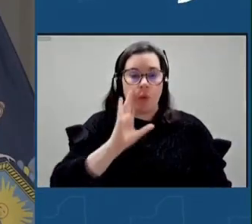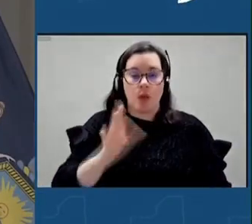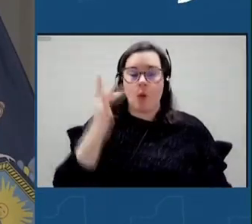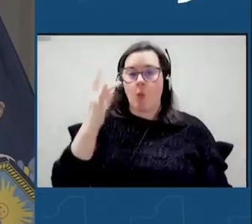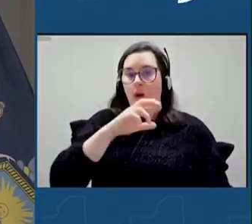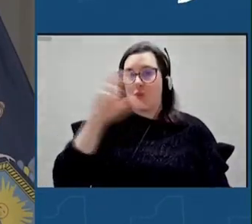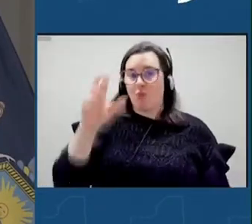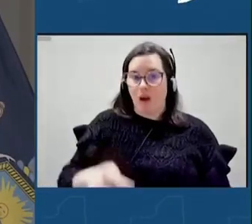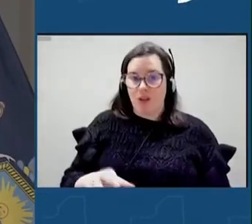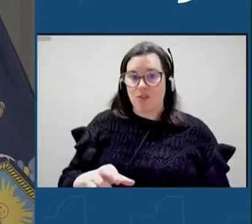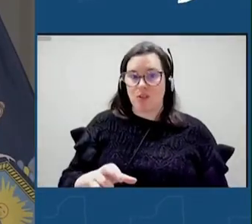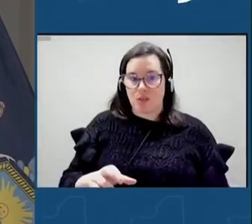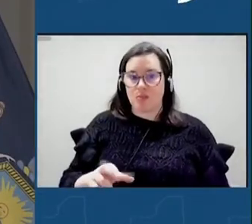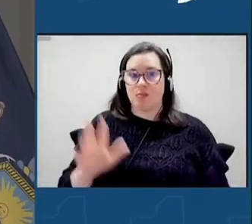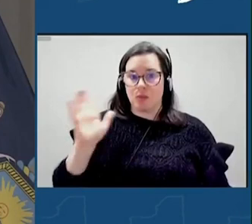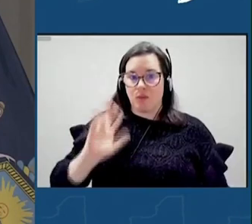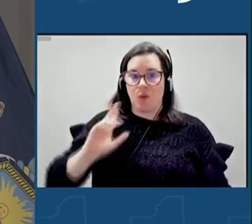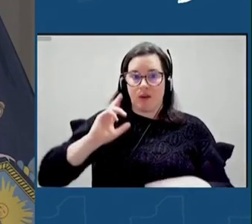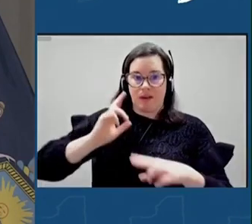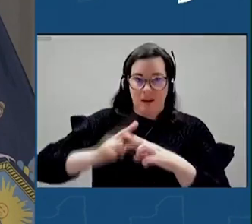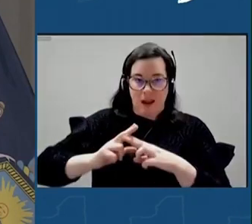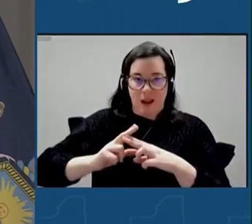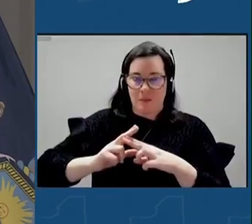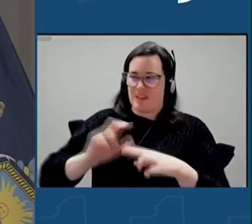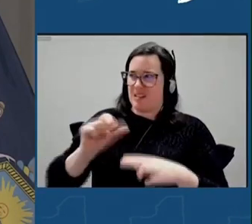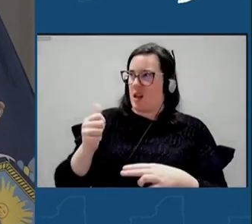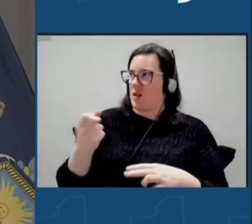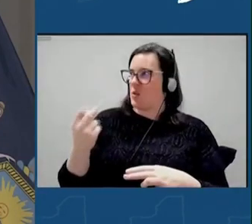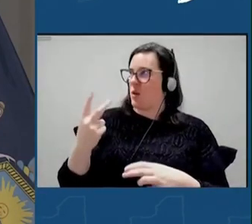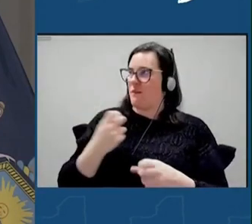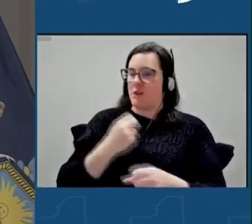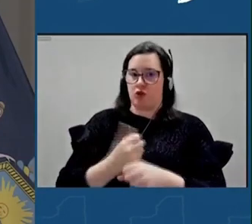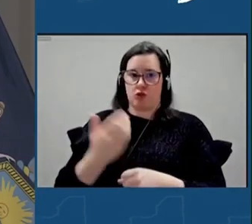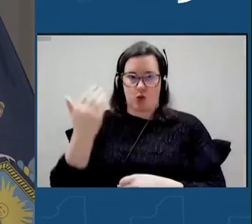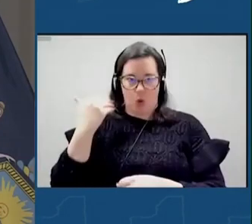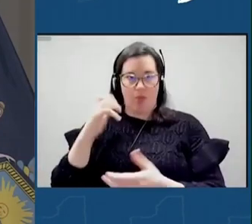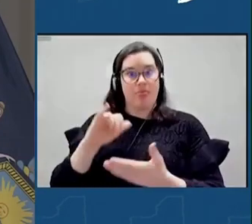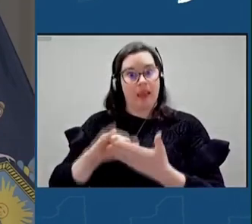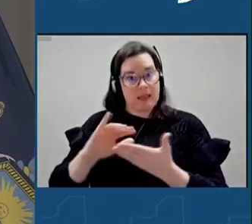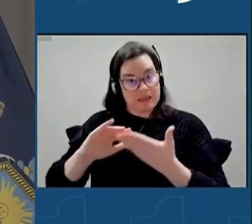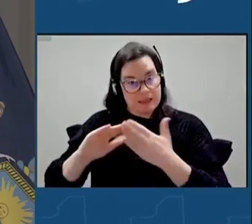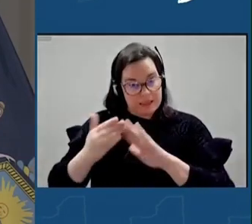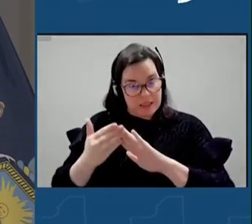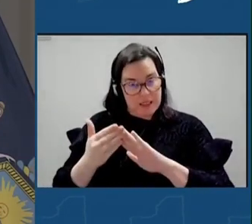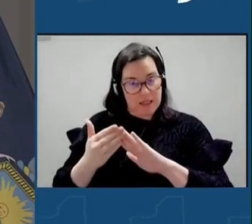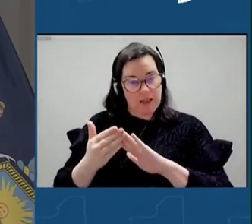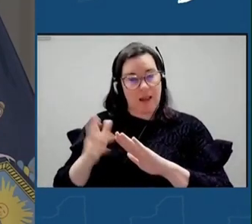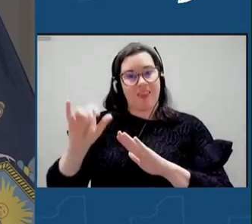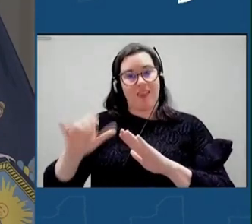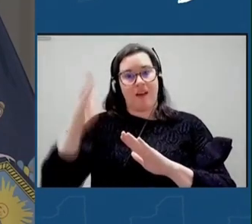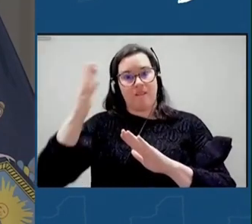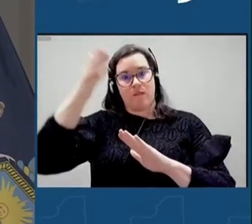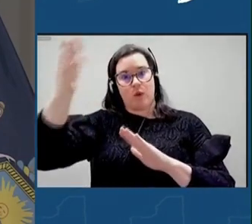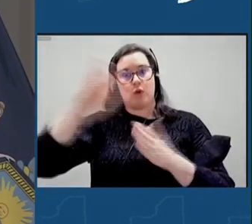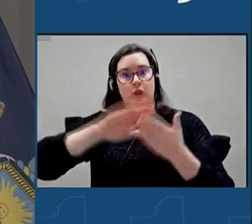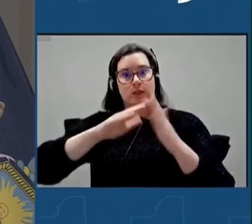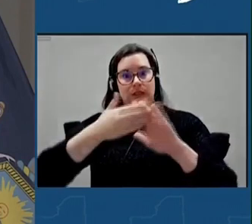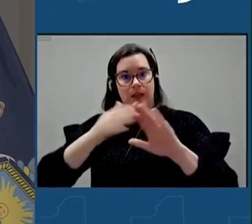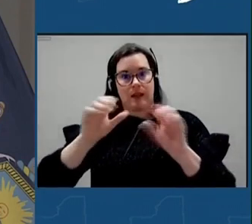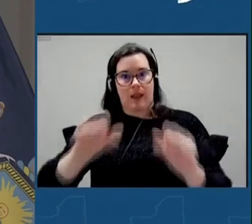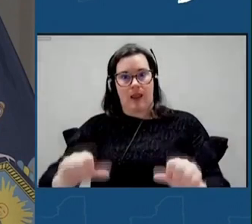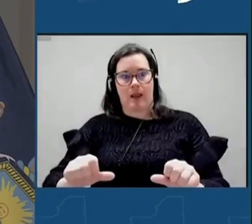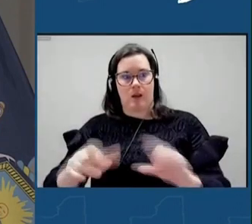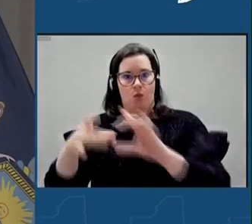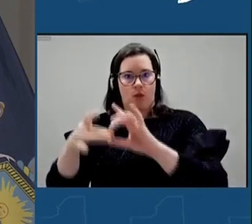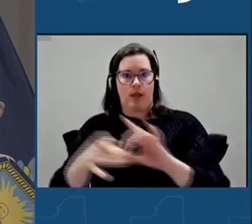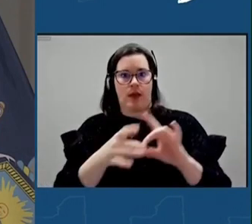was named the city 10 or 12 years ago. And that future city could be where Rochester is now as it relates to